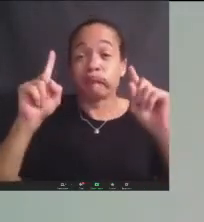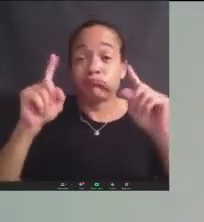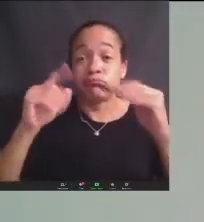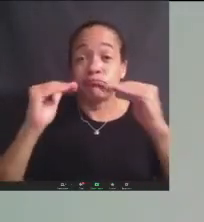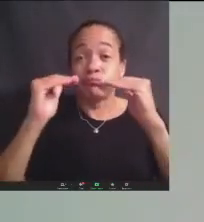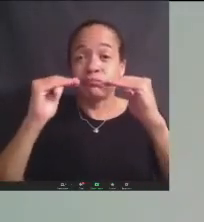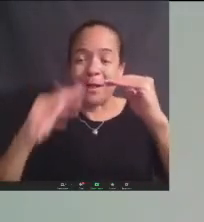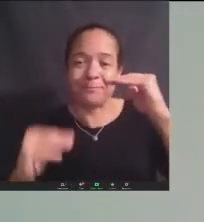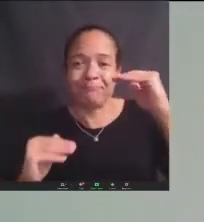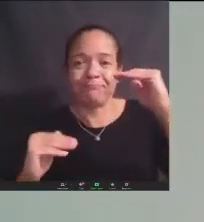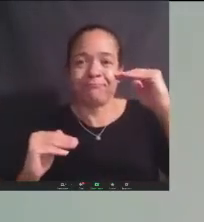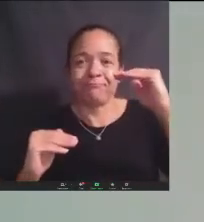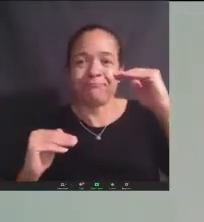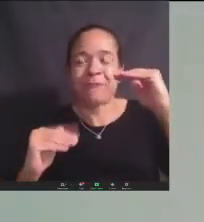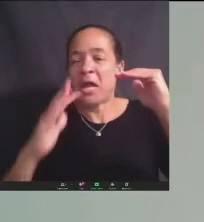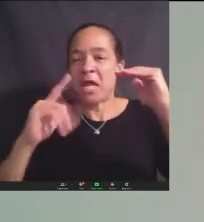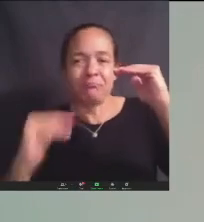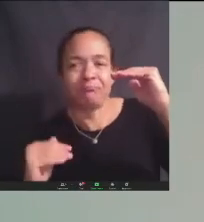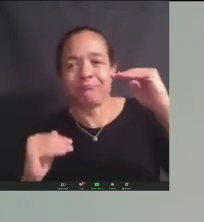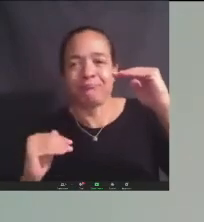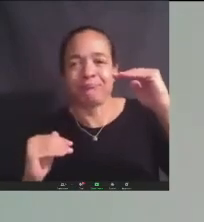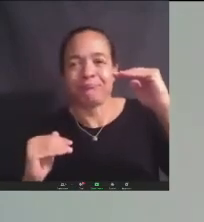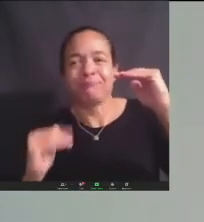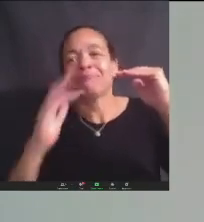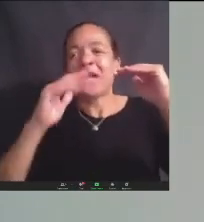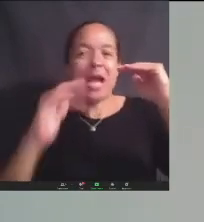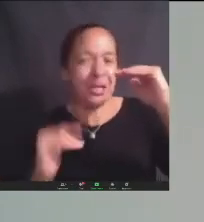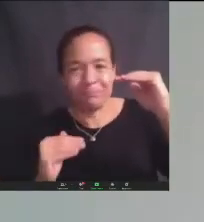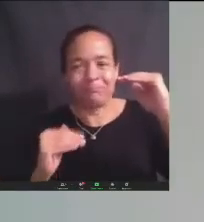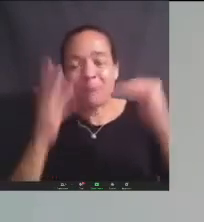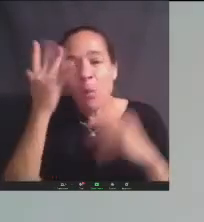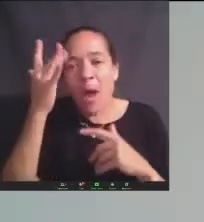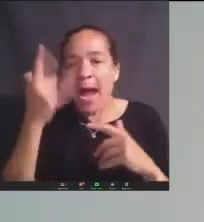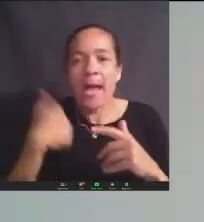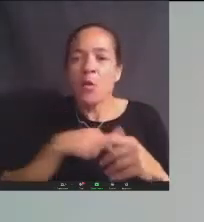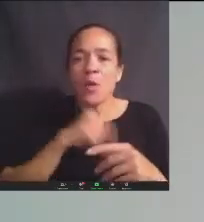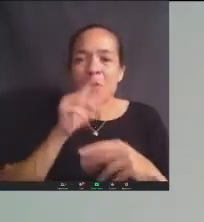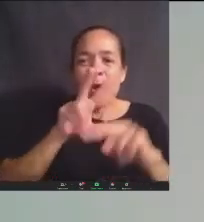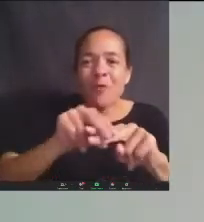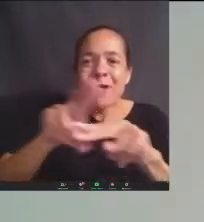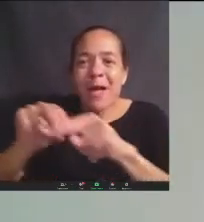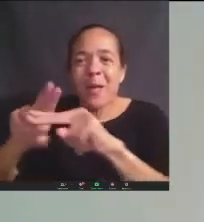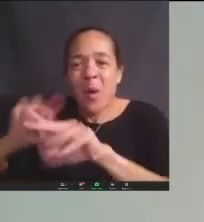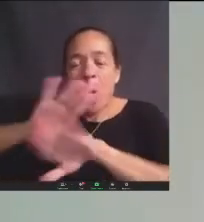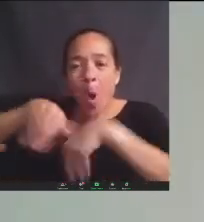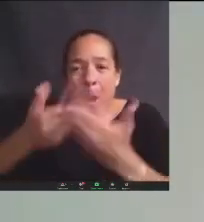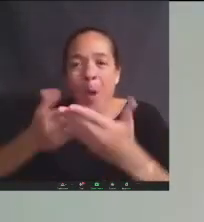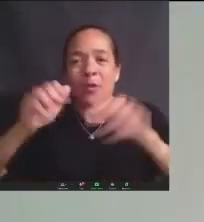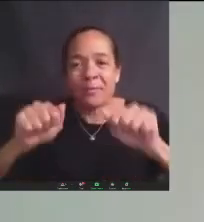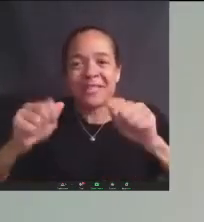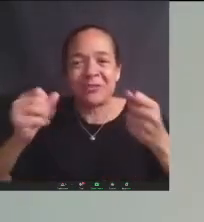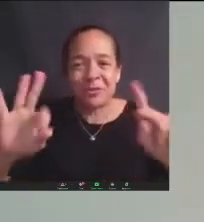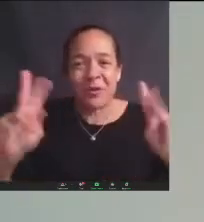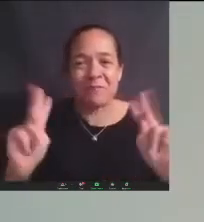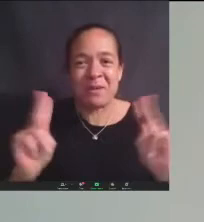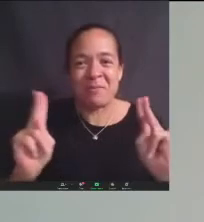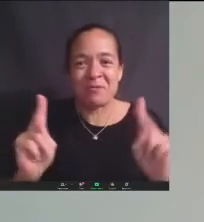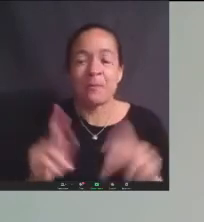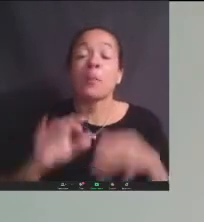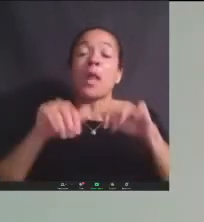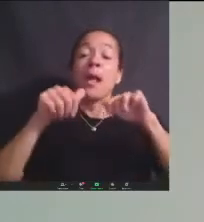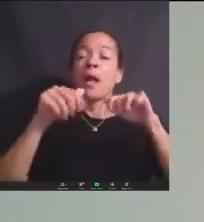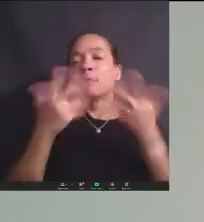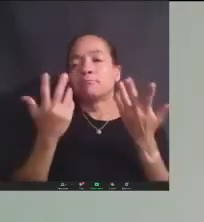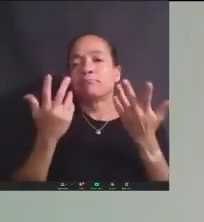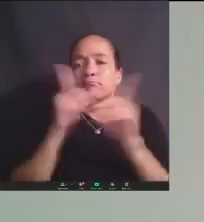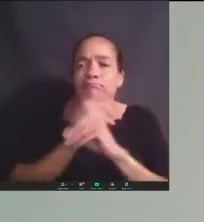the value and potential that all of our people bring, right? Mm-hmm. That, the game has been set up a certain way where we value